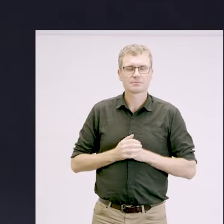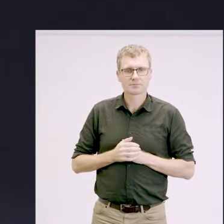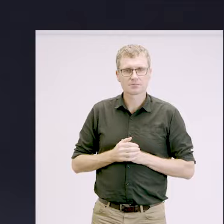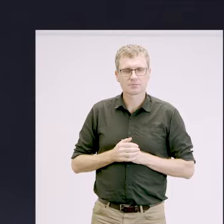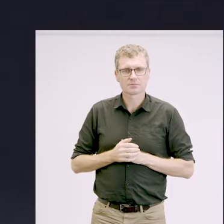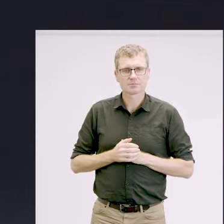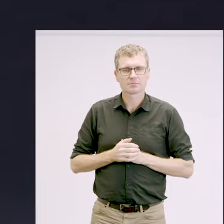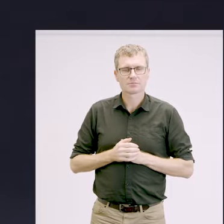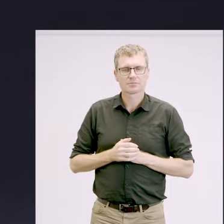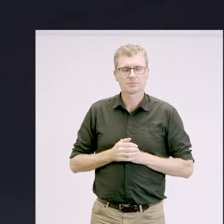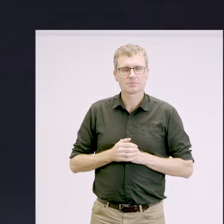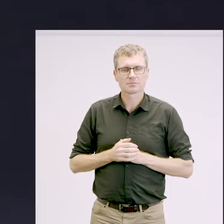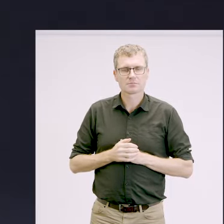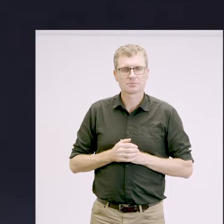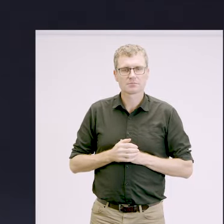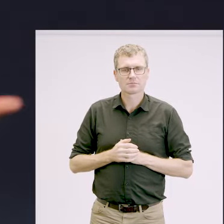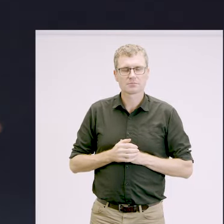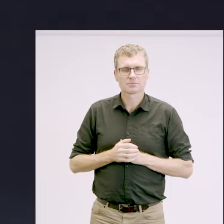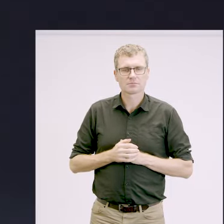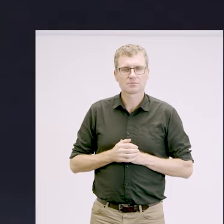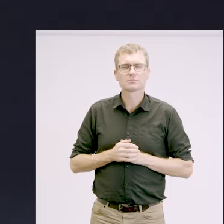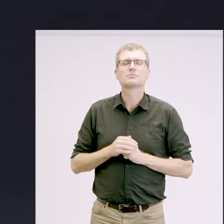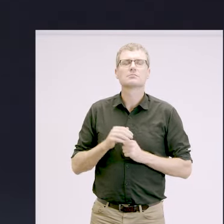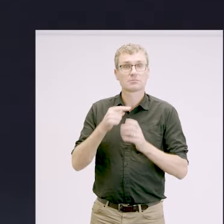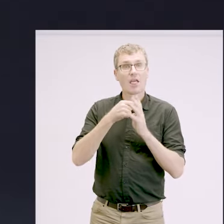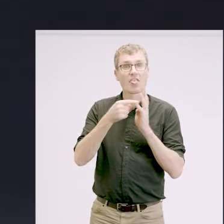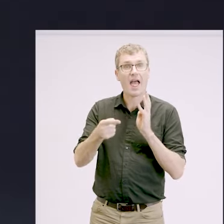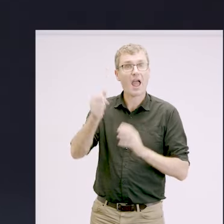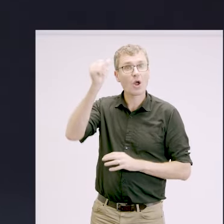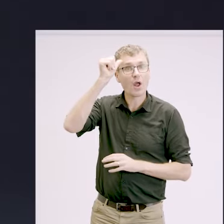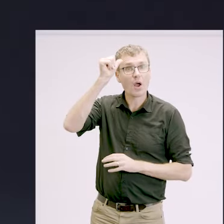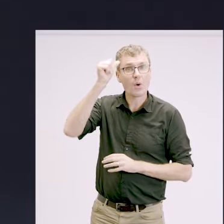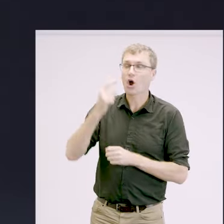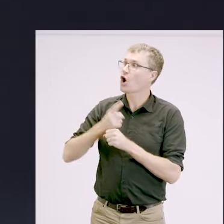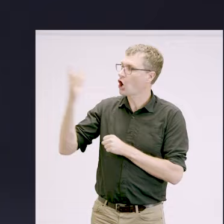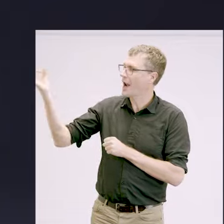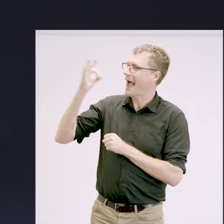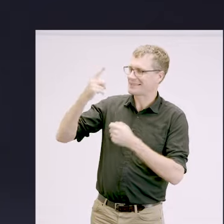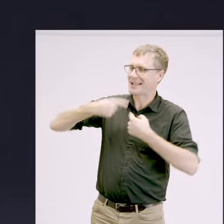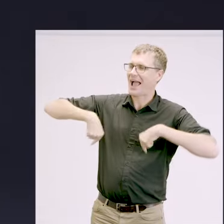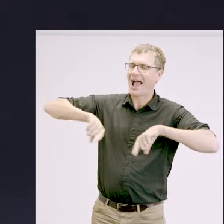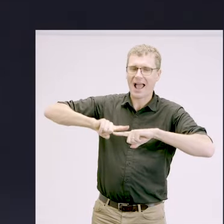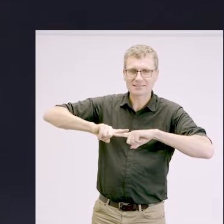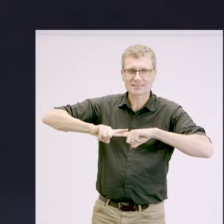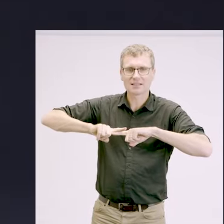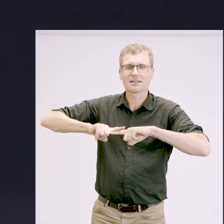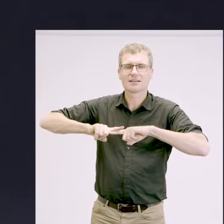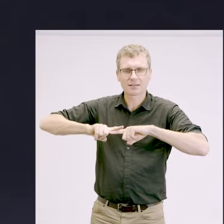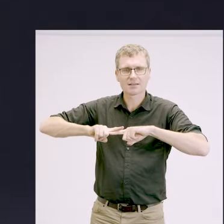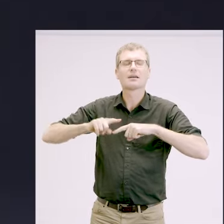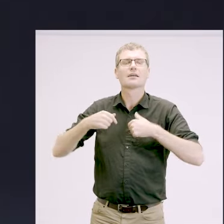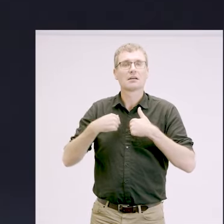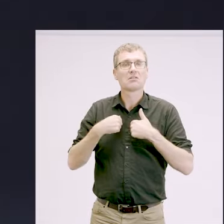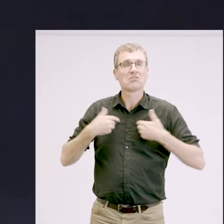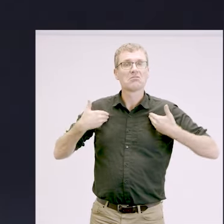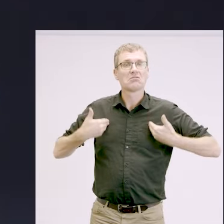thing you say, perhaps in part because he might just like cut their heads off or something. But also I think because what they know is that they're called by God to